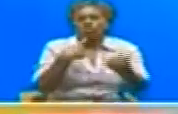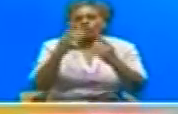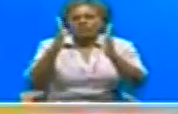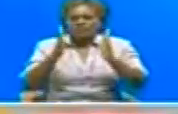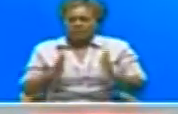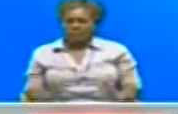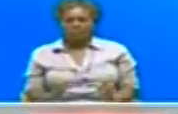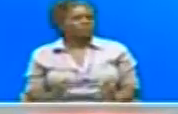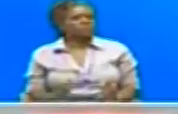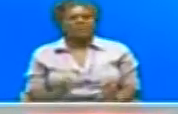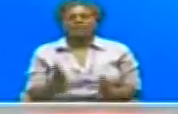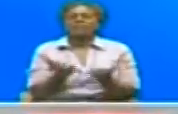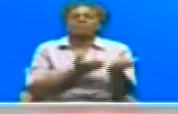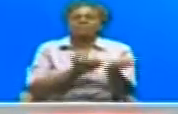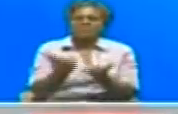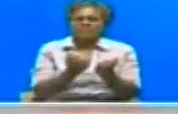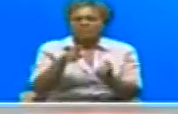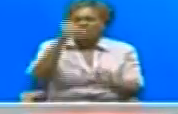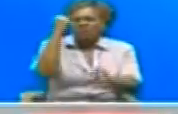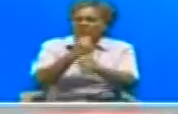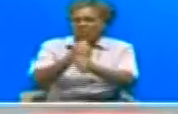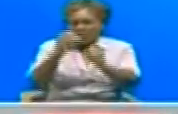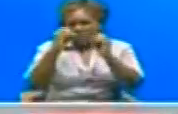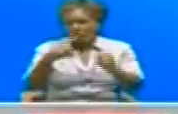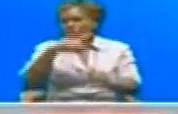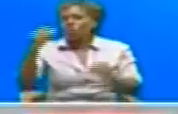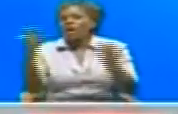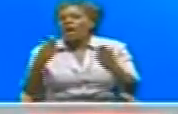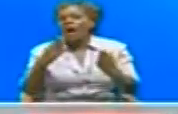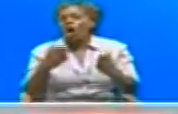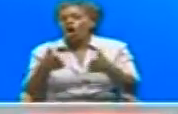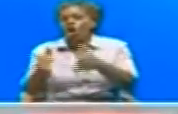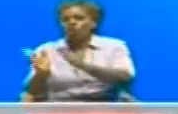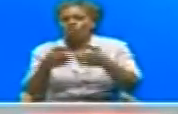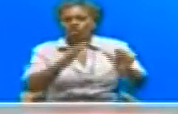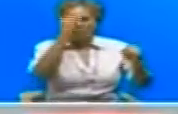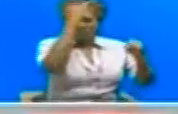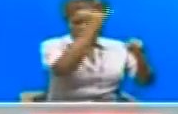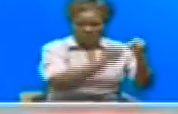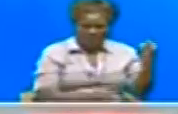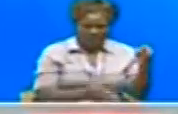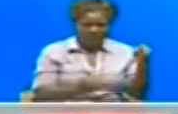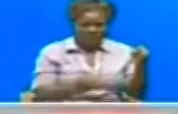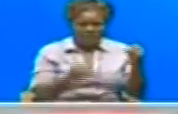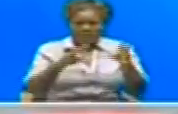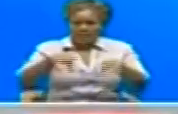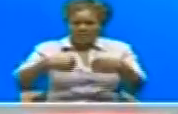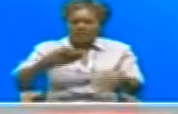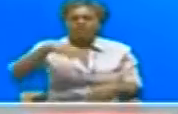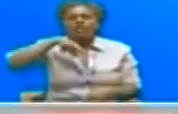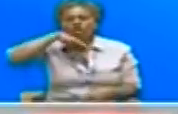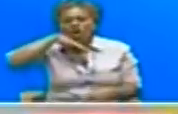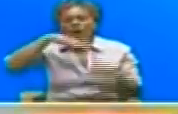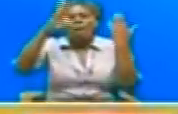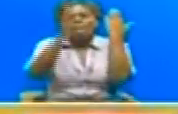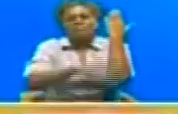know, business deals or whatever, and it doesn't work, you go to the last option. Give a dog a bad name and kill it. That's it. And